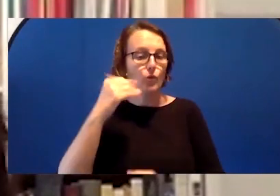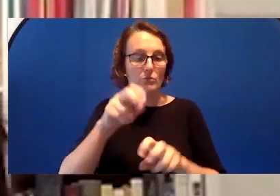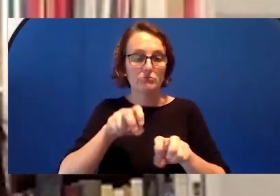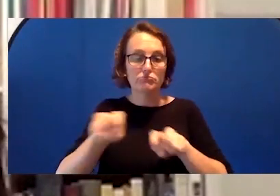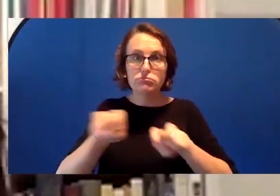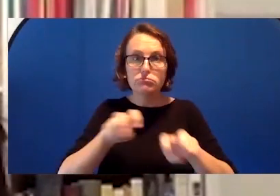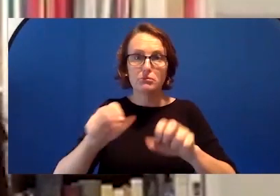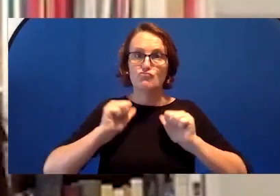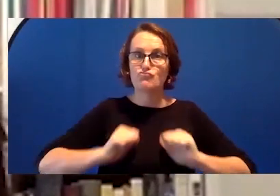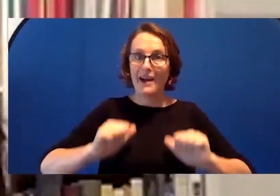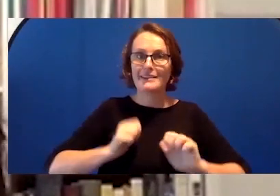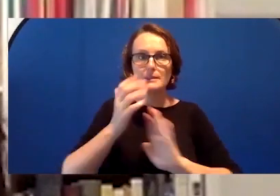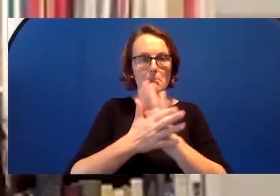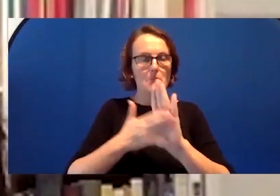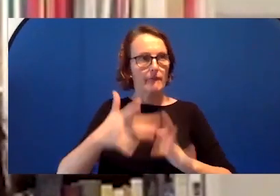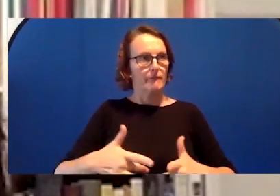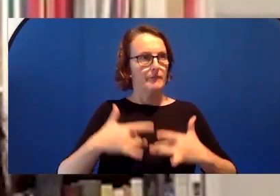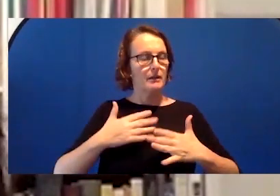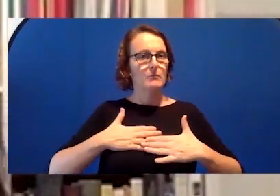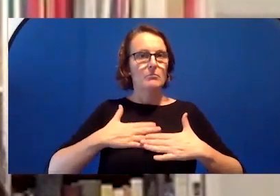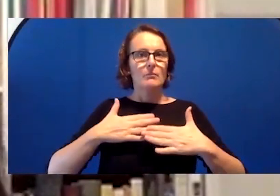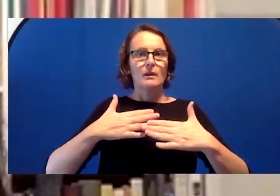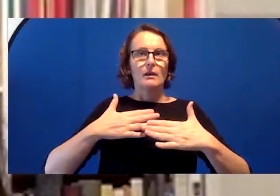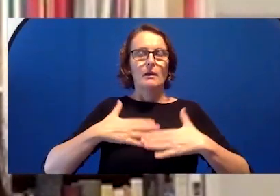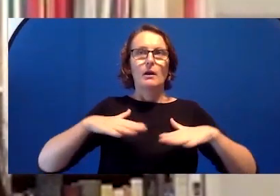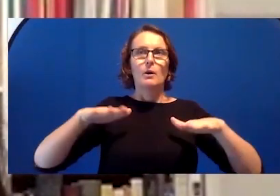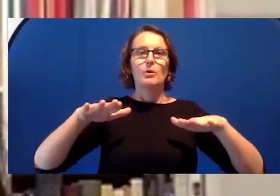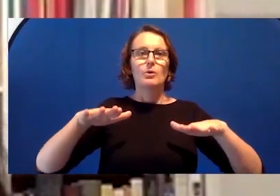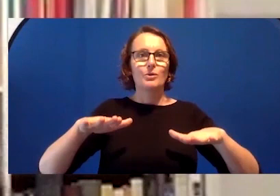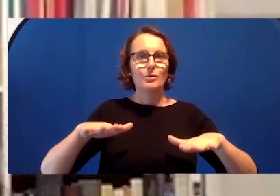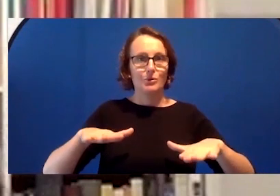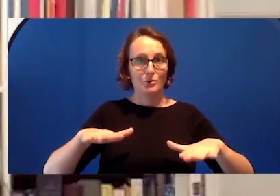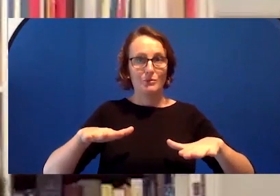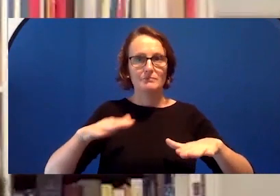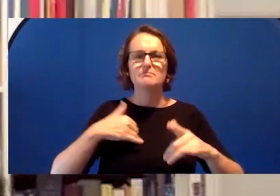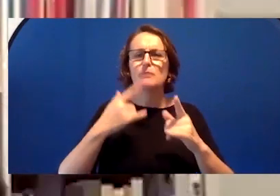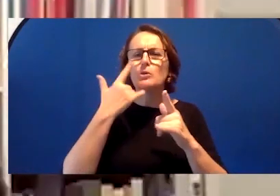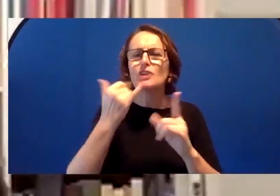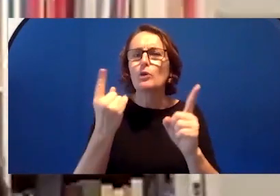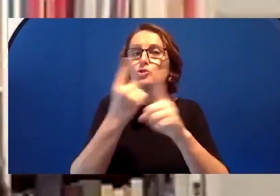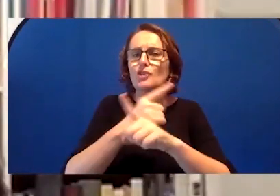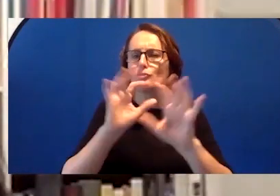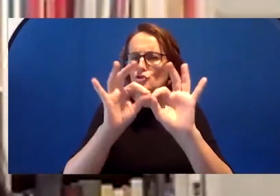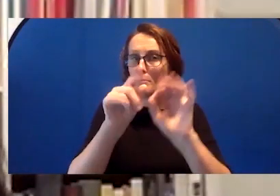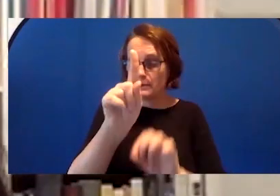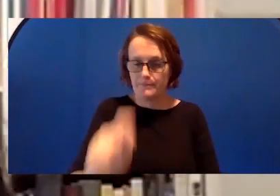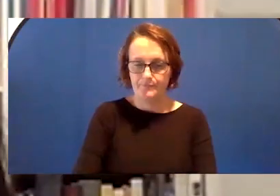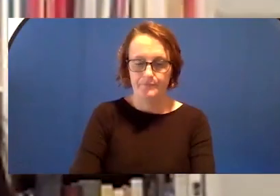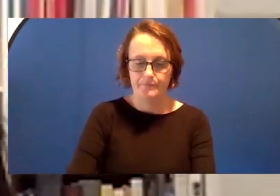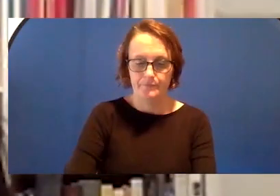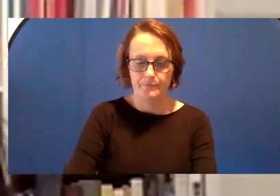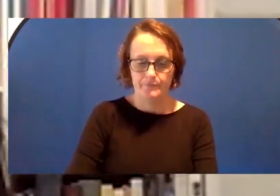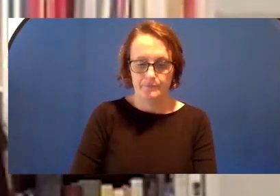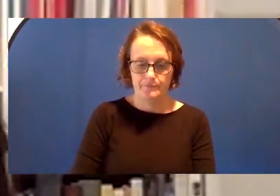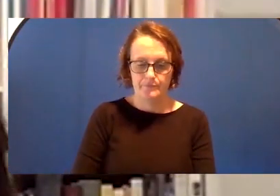sense of sort of a shift towards a more centered state. Rapid or shallow breaths